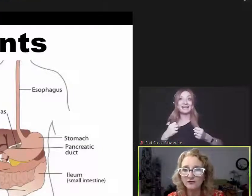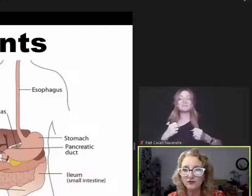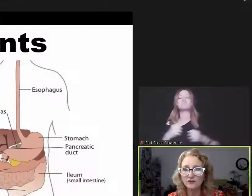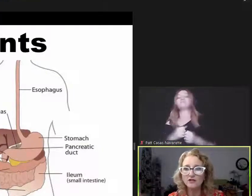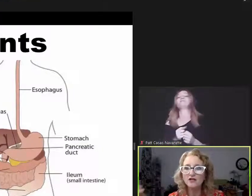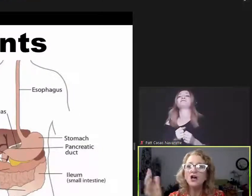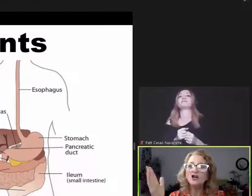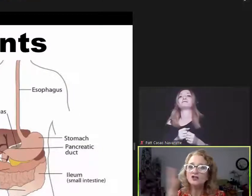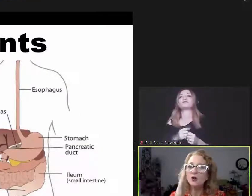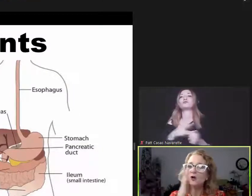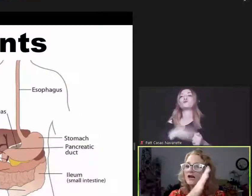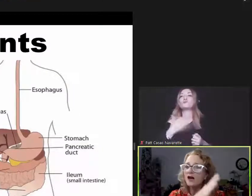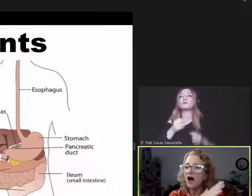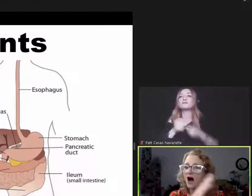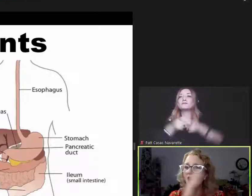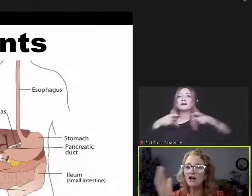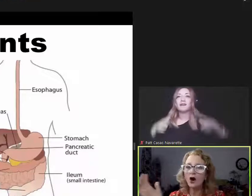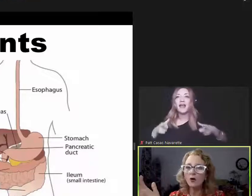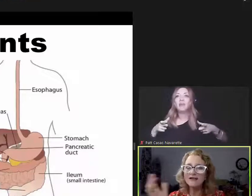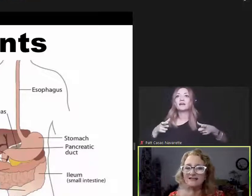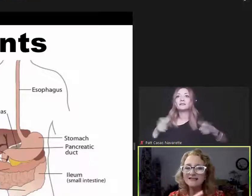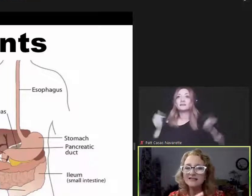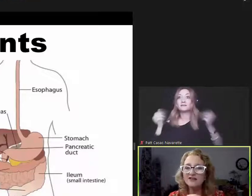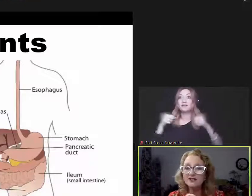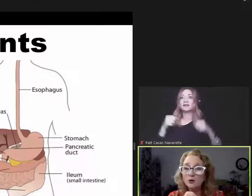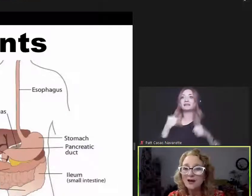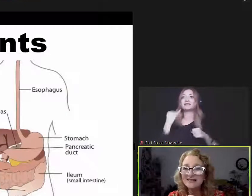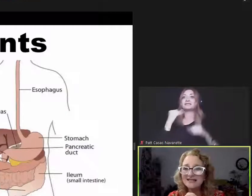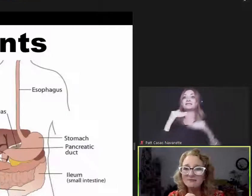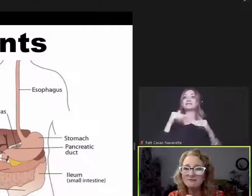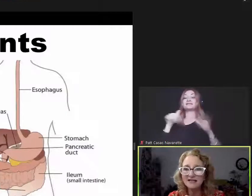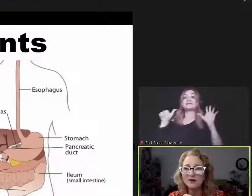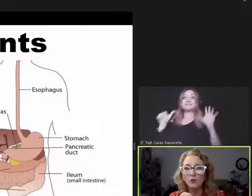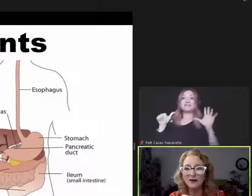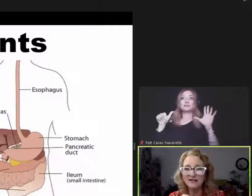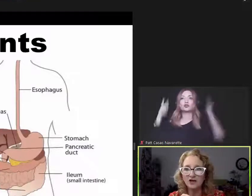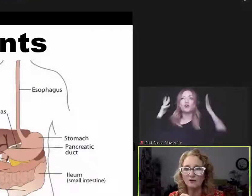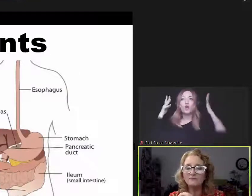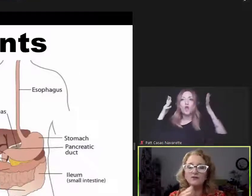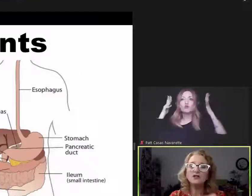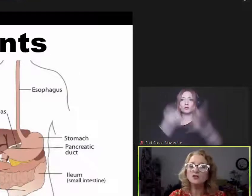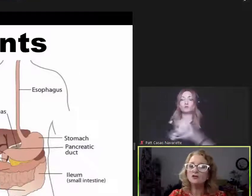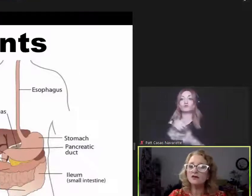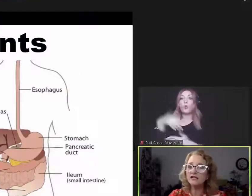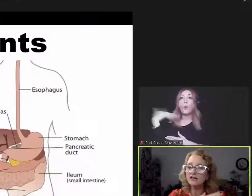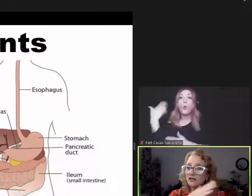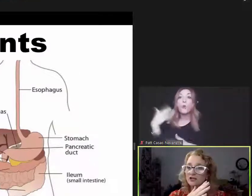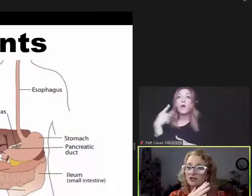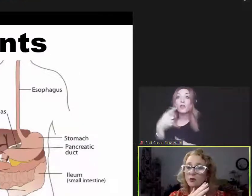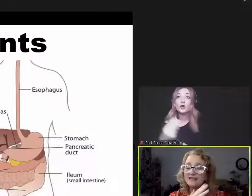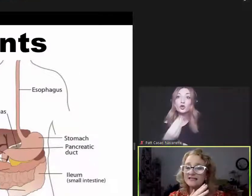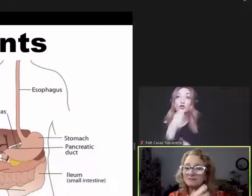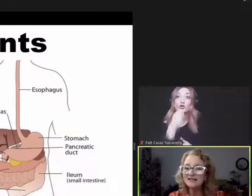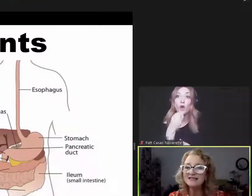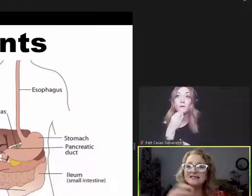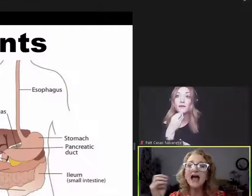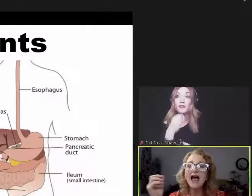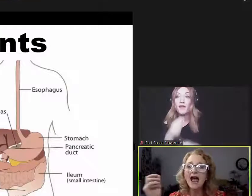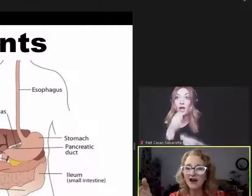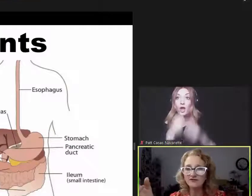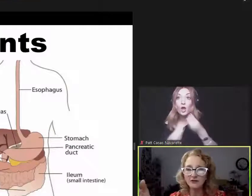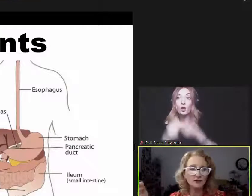your food. So I always leave a 20-minute window. Drink 20